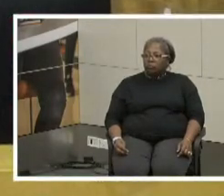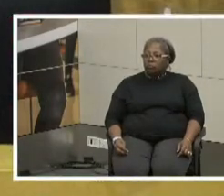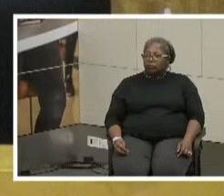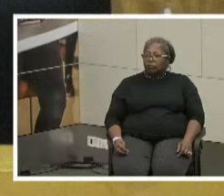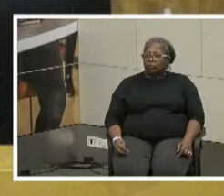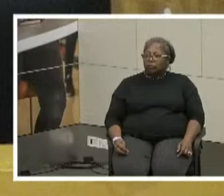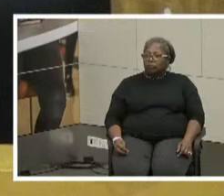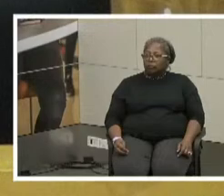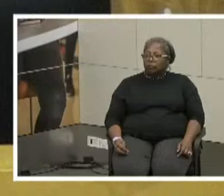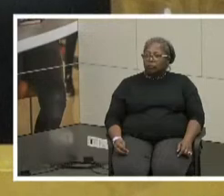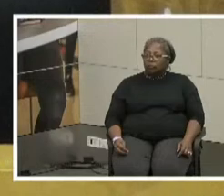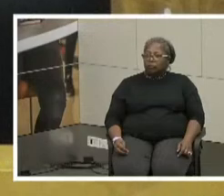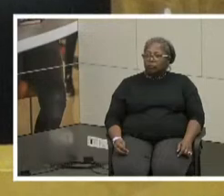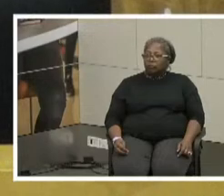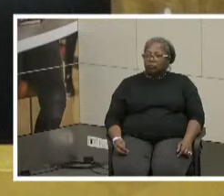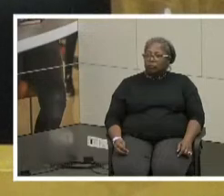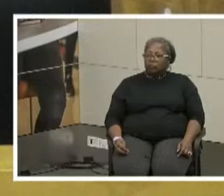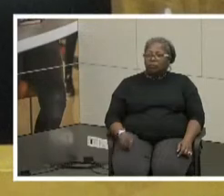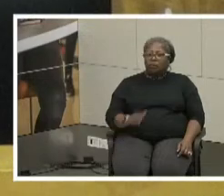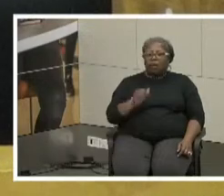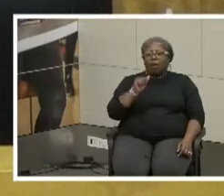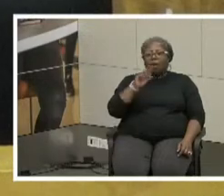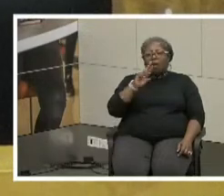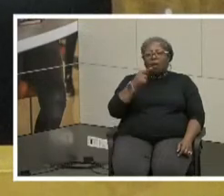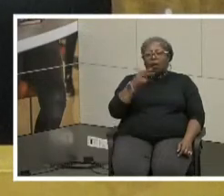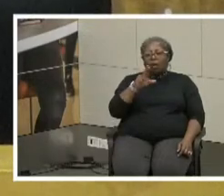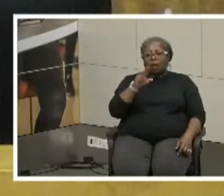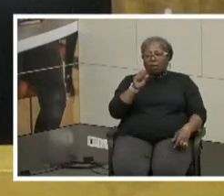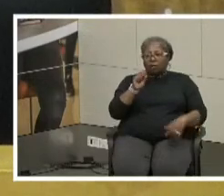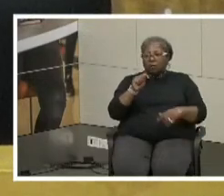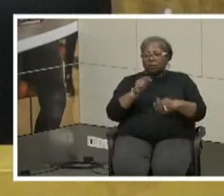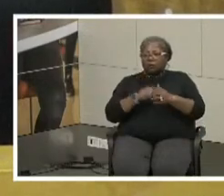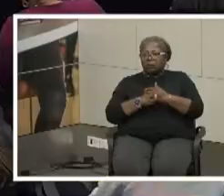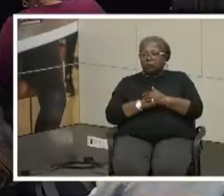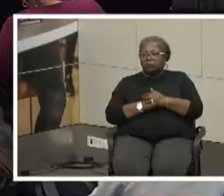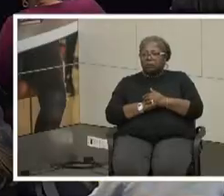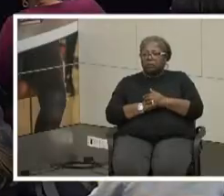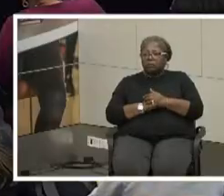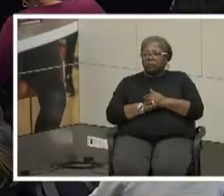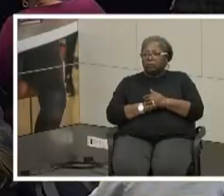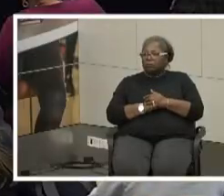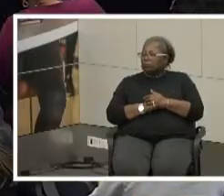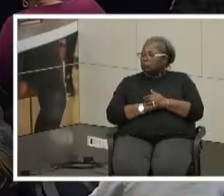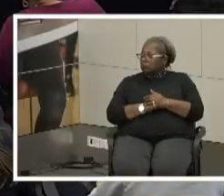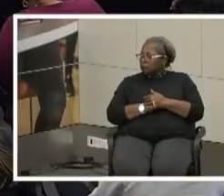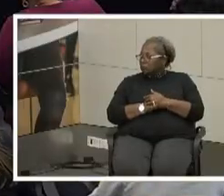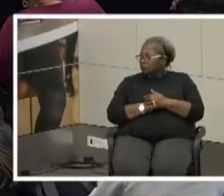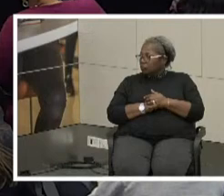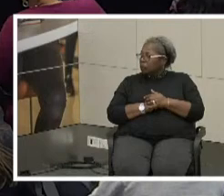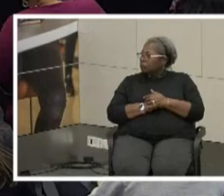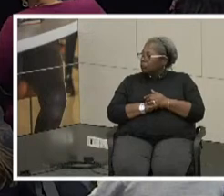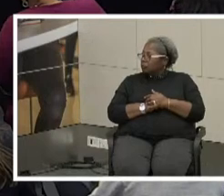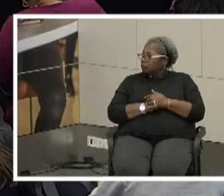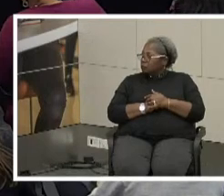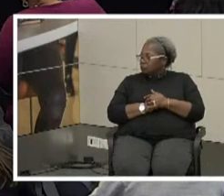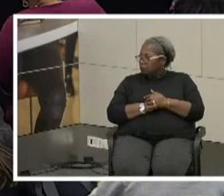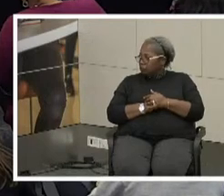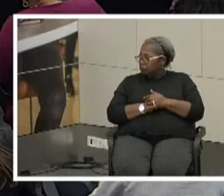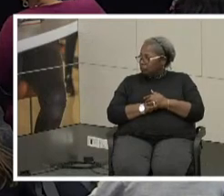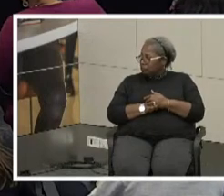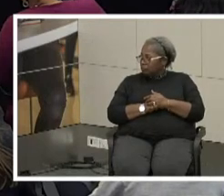young man are you is he a speaker a okay August oh great come on up don't have access to libraries outside of their